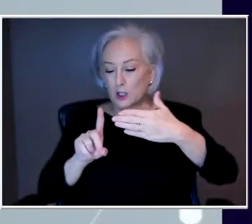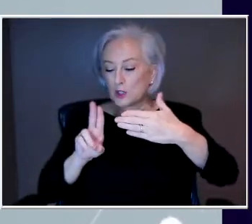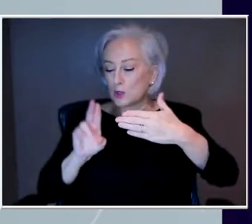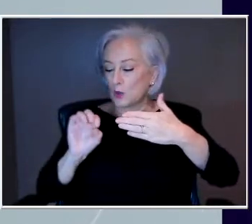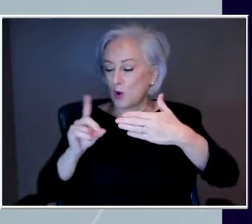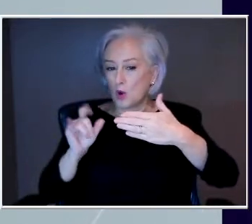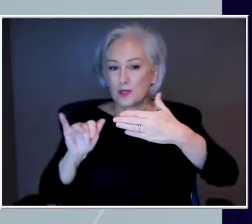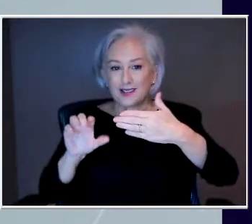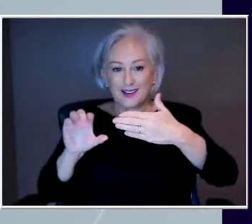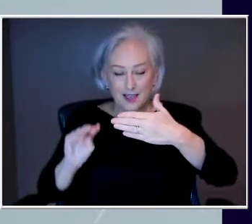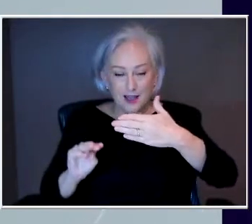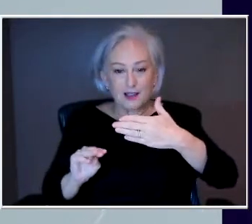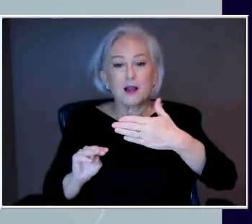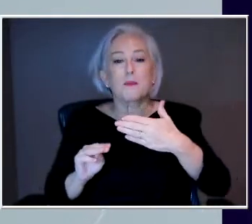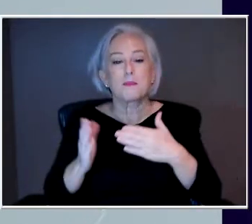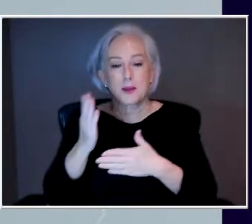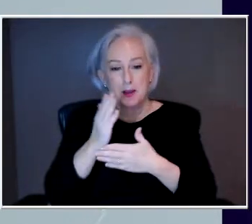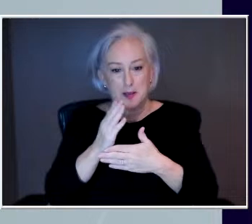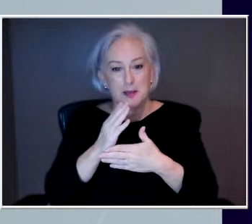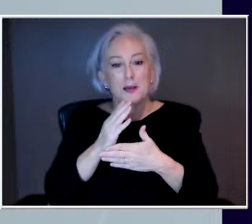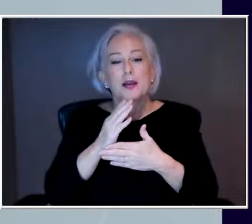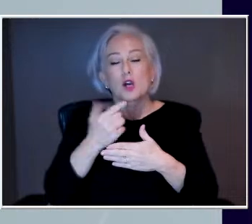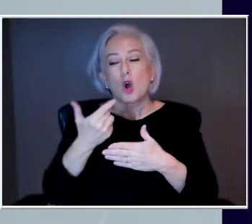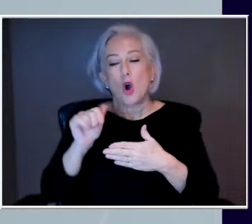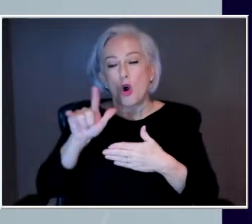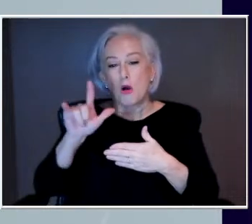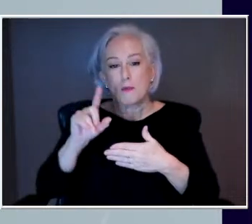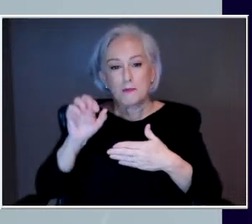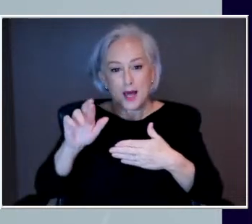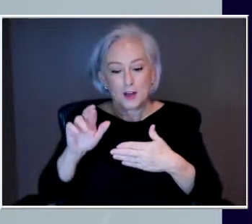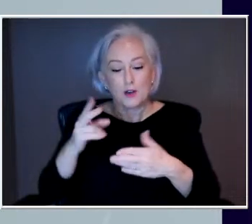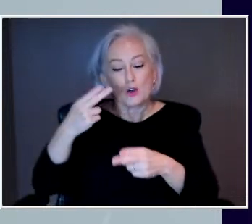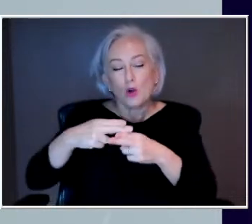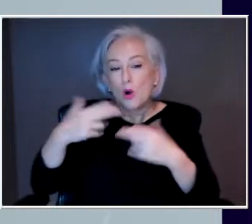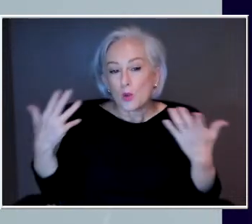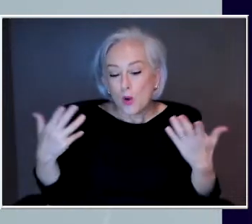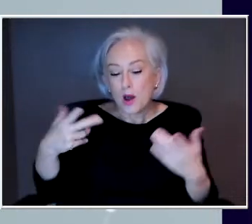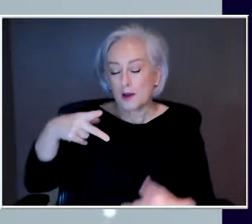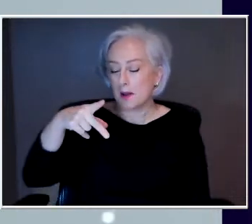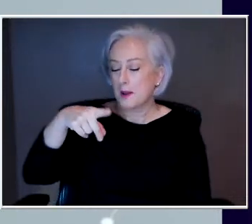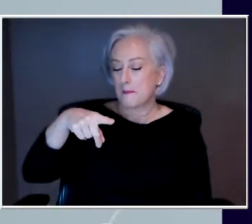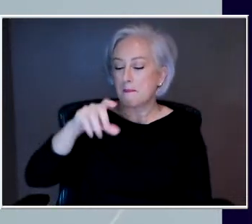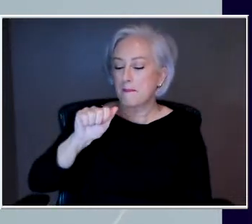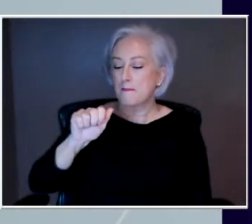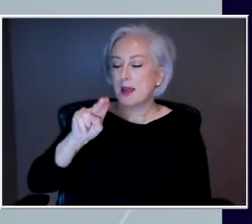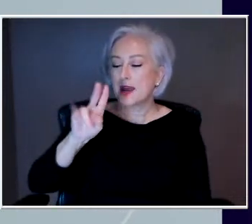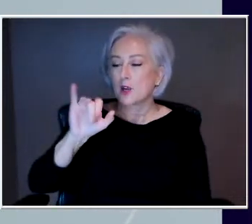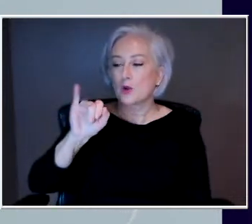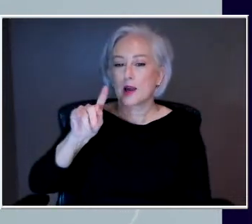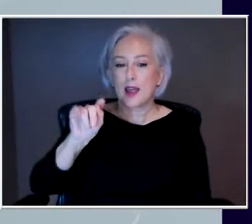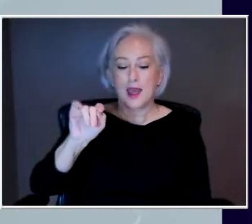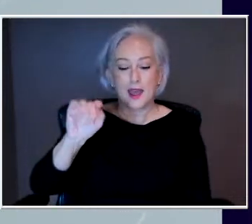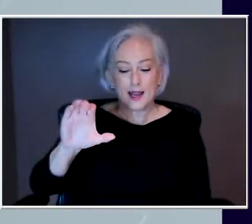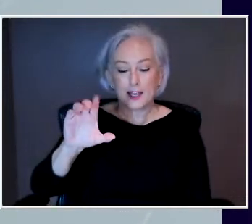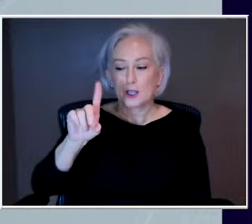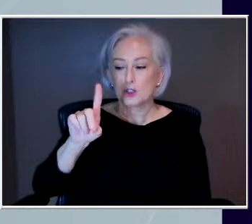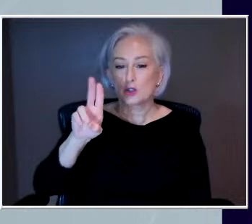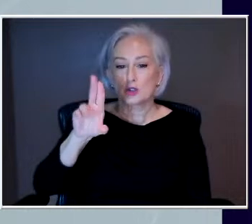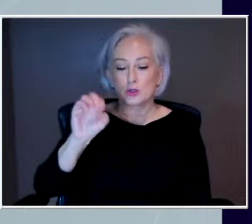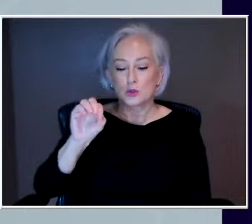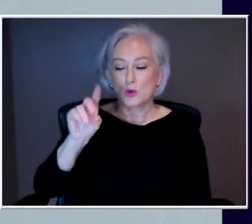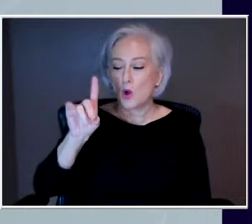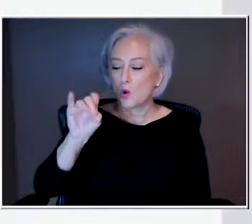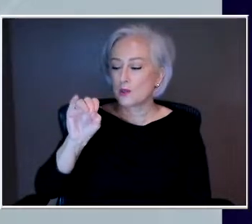I'm going to try to say this: pancreatic duodenectomy. Did I say it right, Dr. Kasi? Yes, that is correct. All